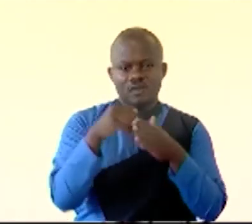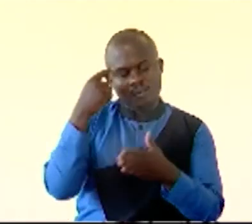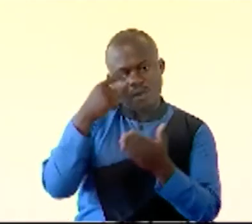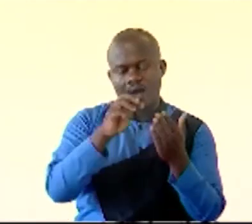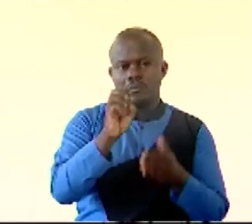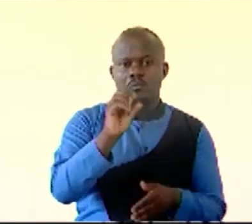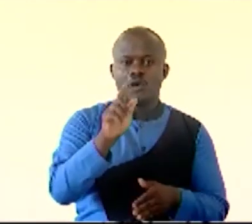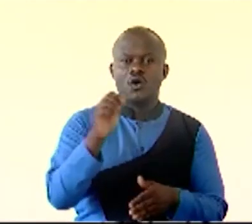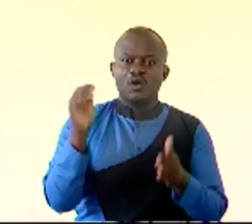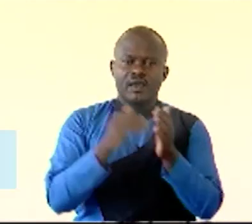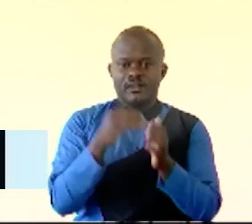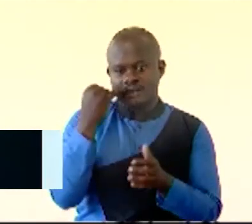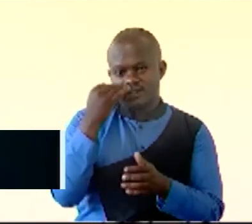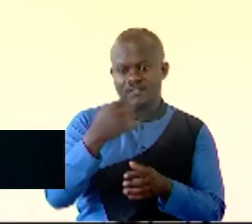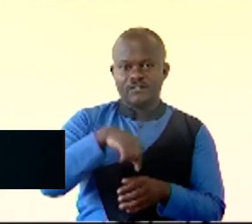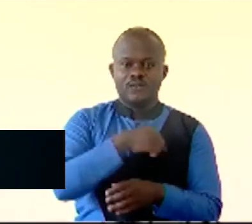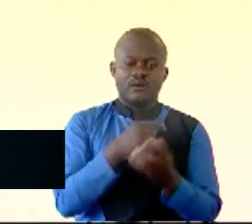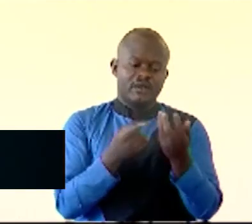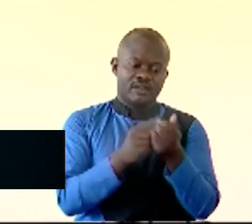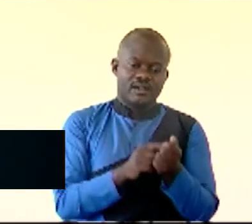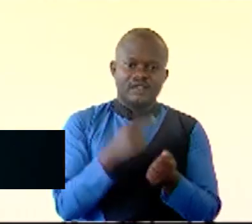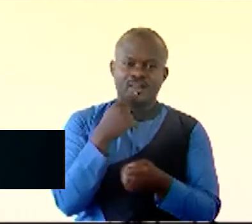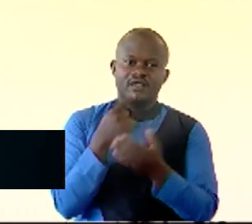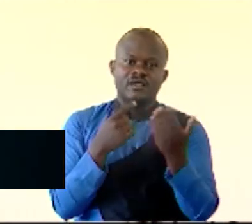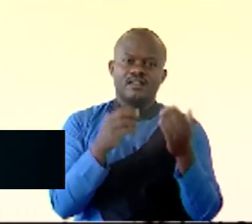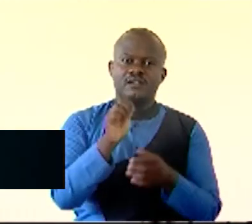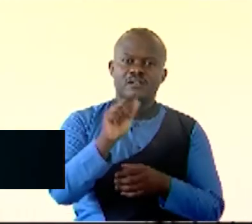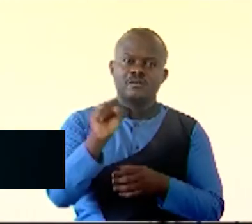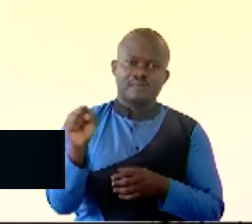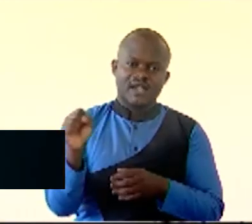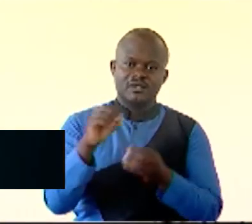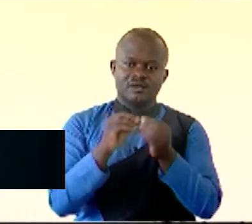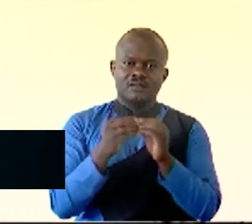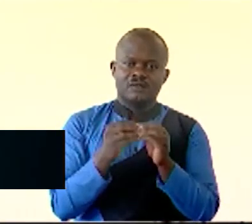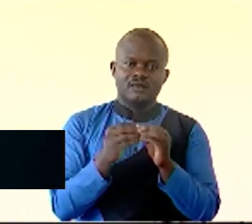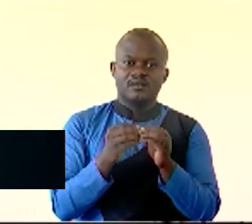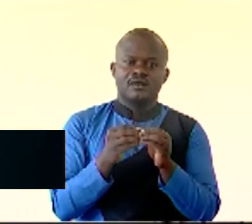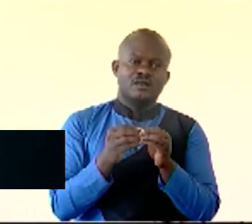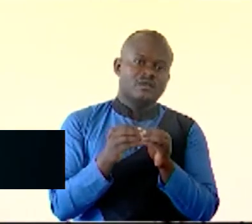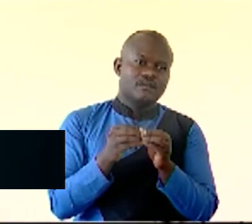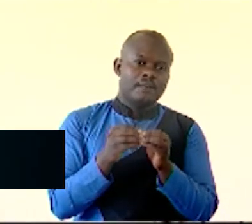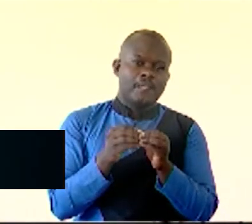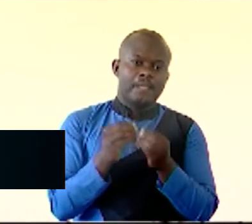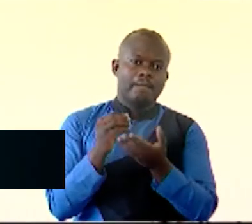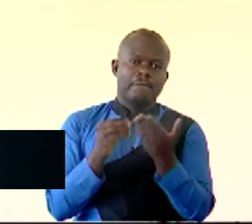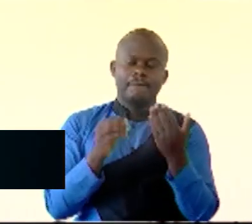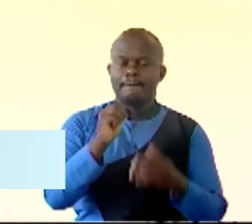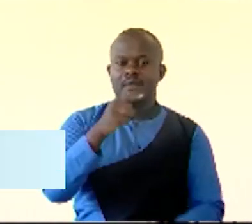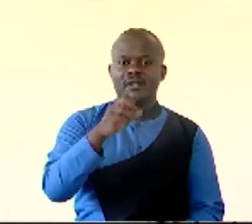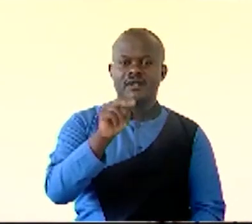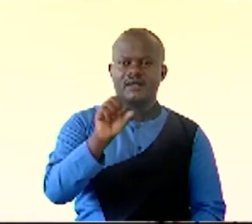And if we calculate the mass number, the molar mass for